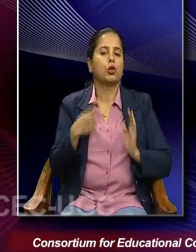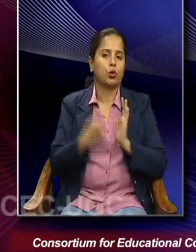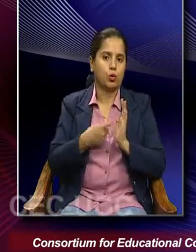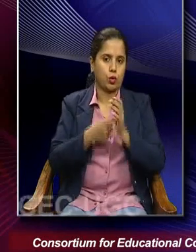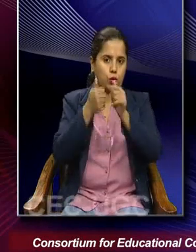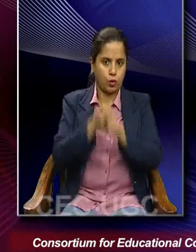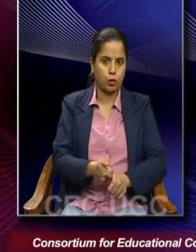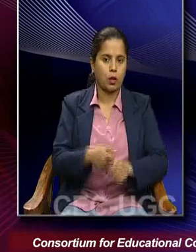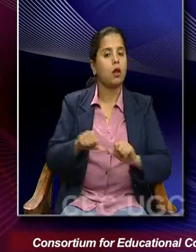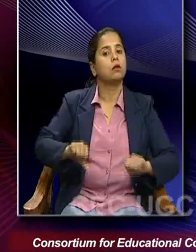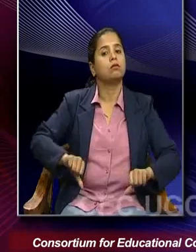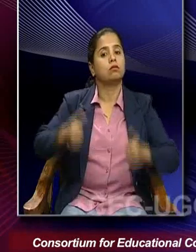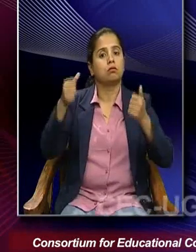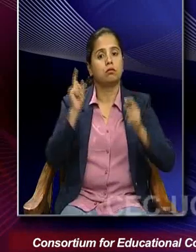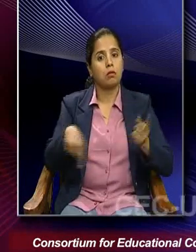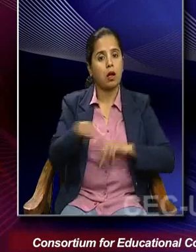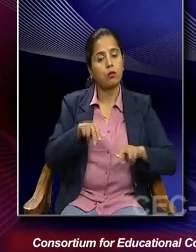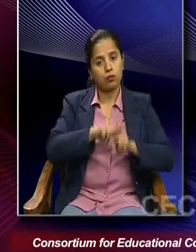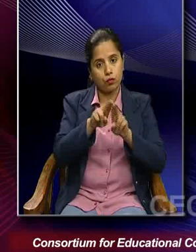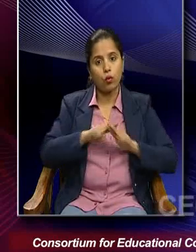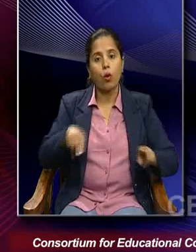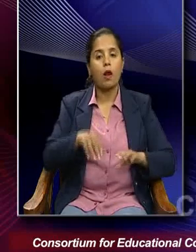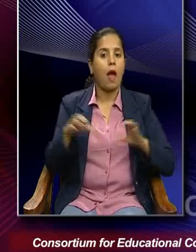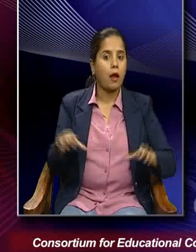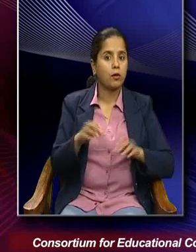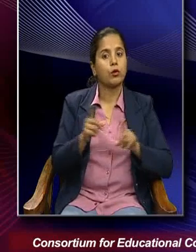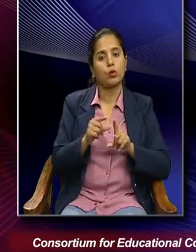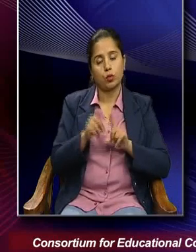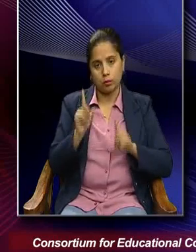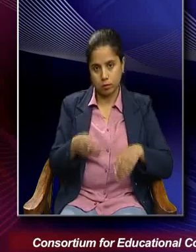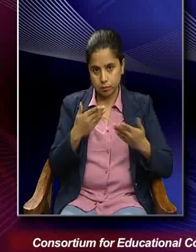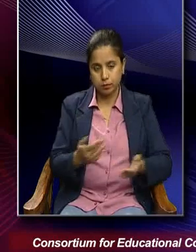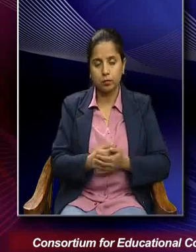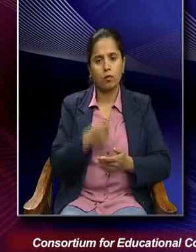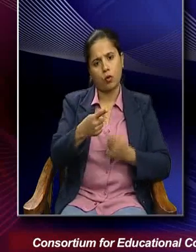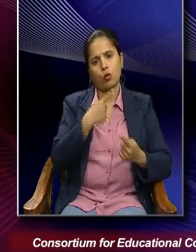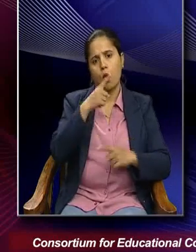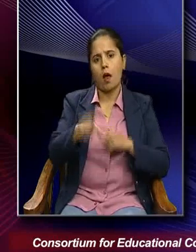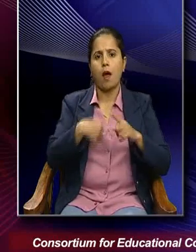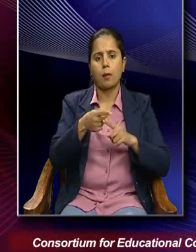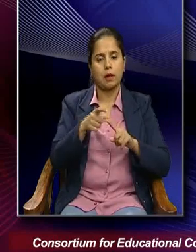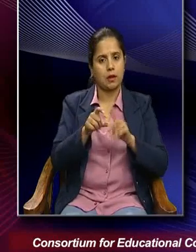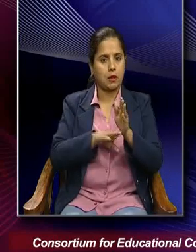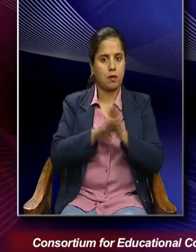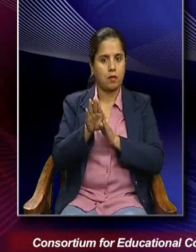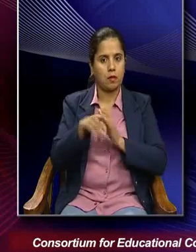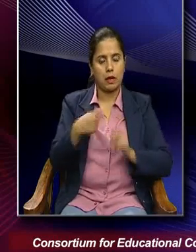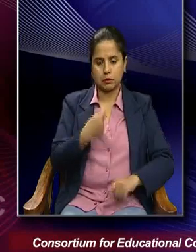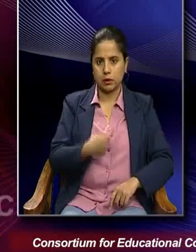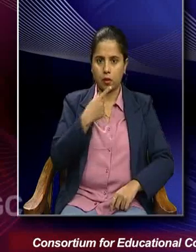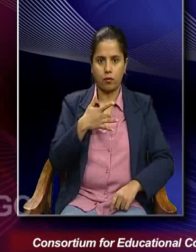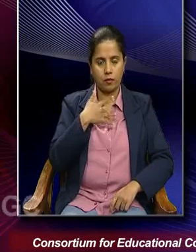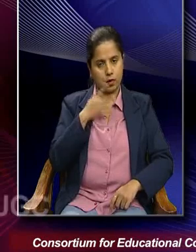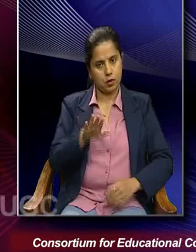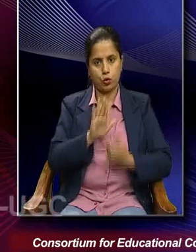and successfully complete the activity. Now, when he is talking about the development of self,